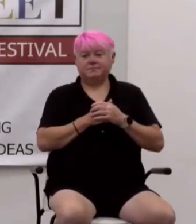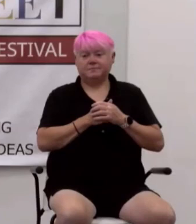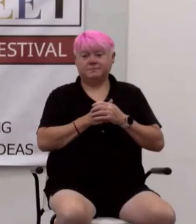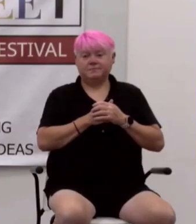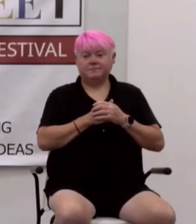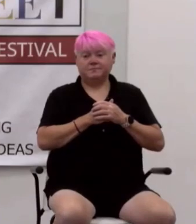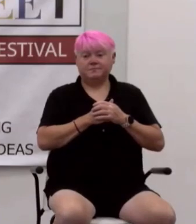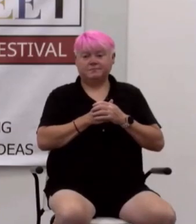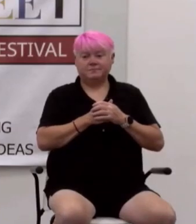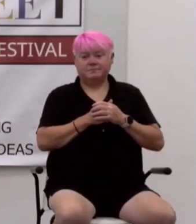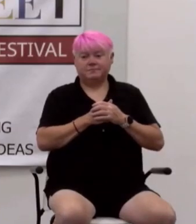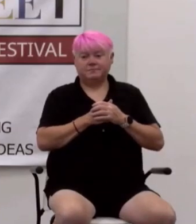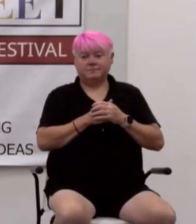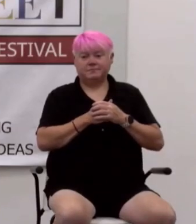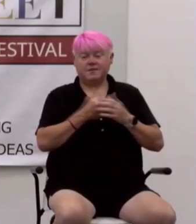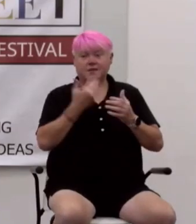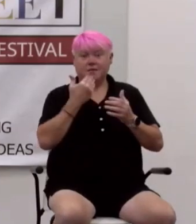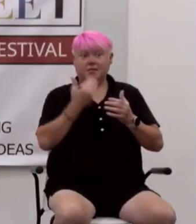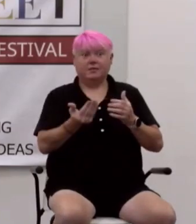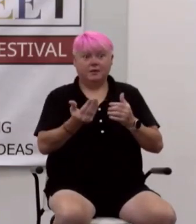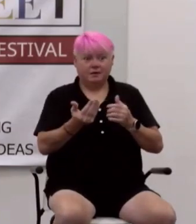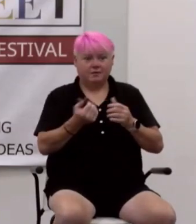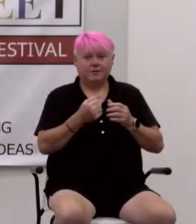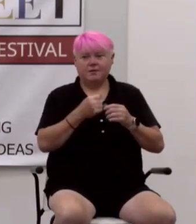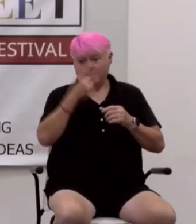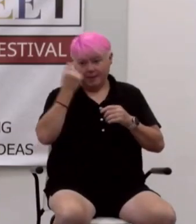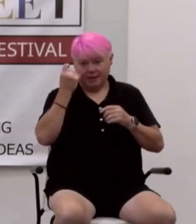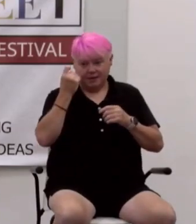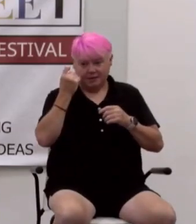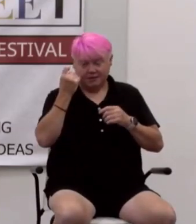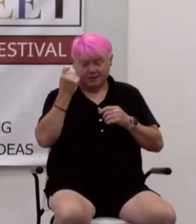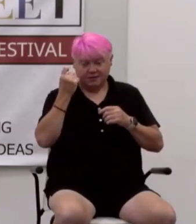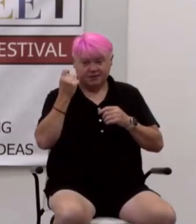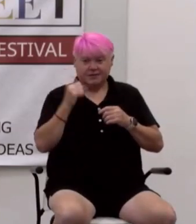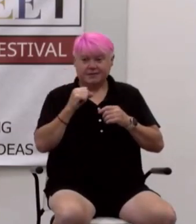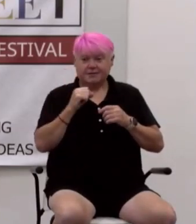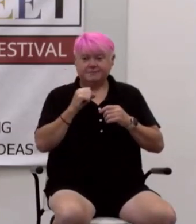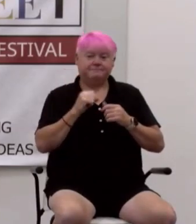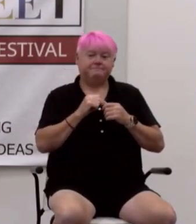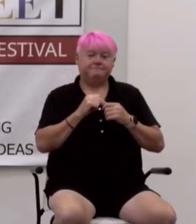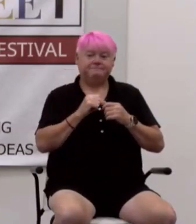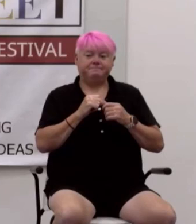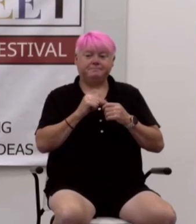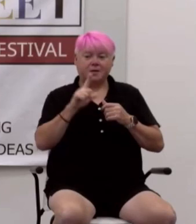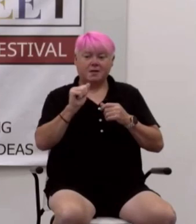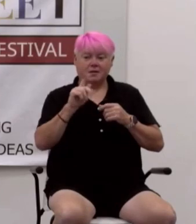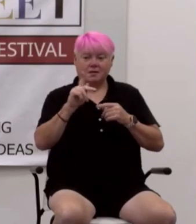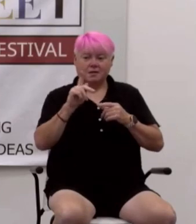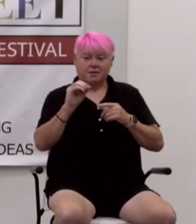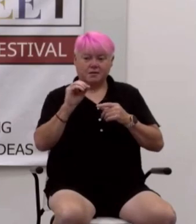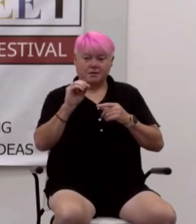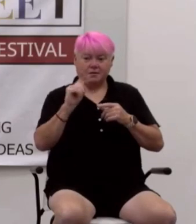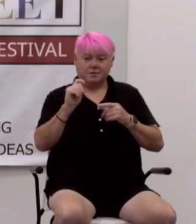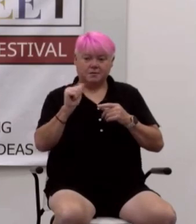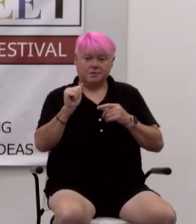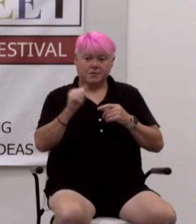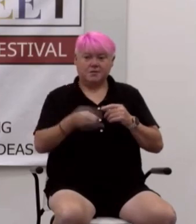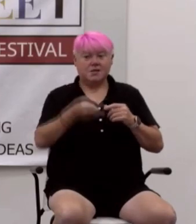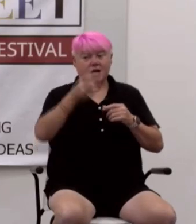under, thank goodness, because while Nakota people, there's a high literacy